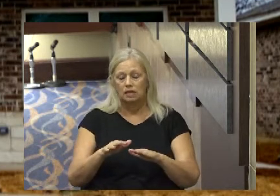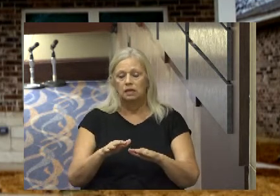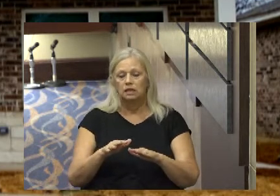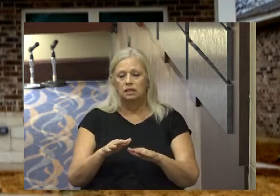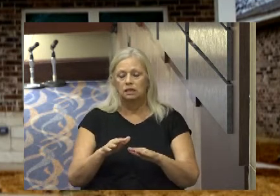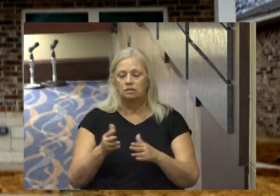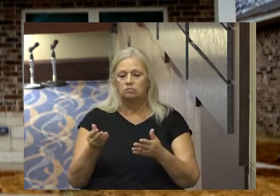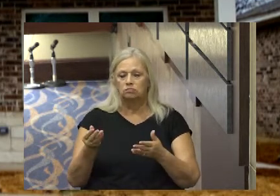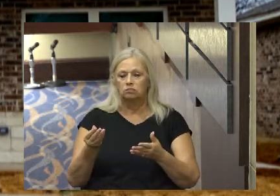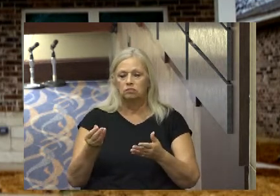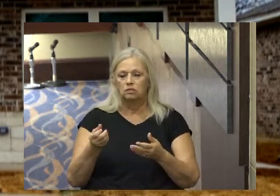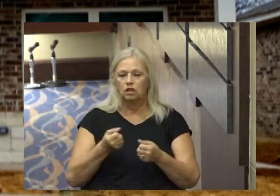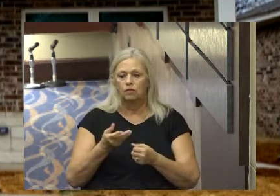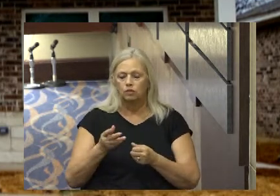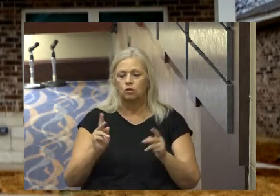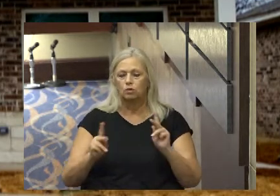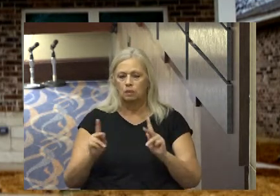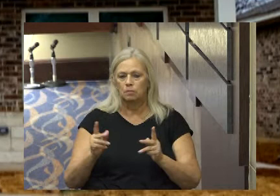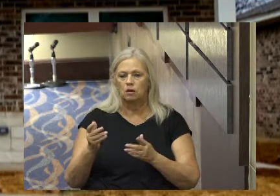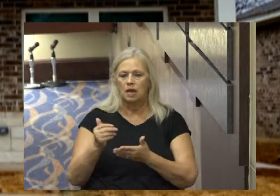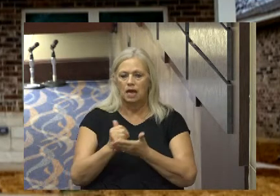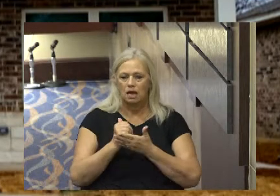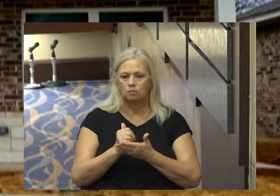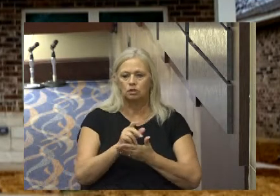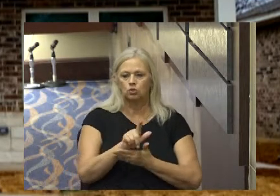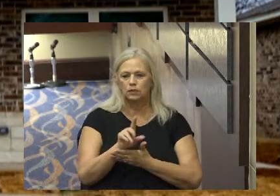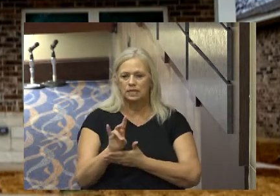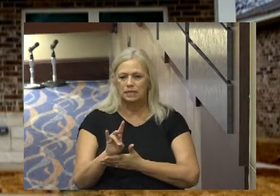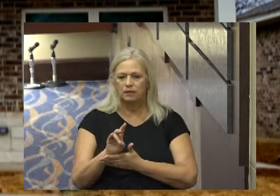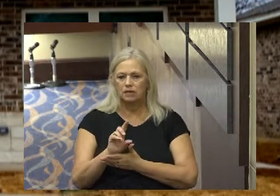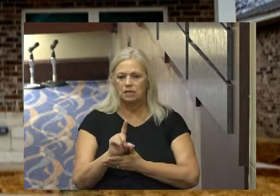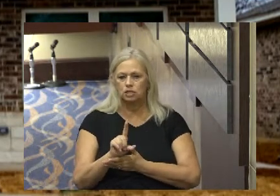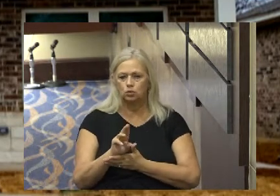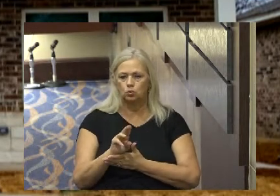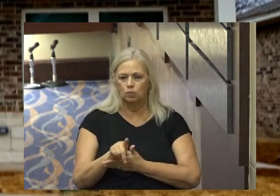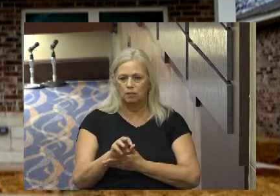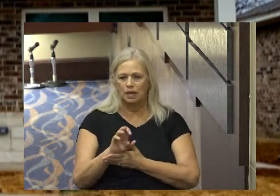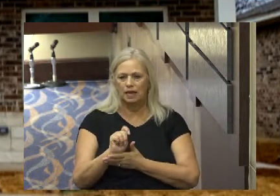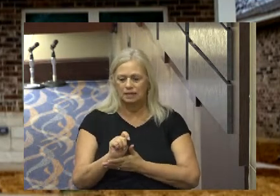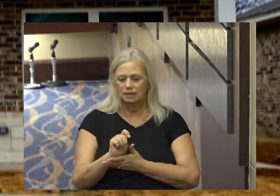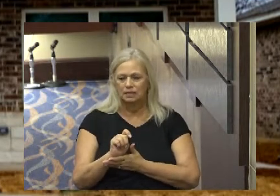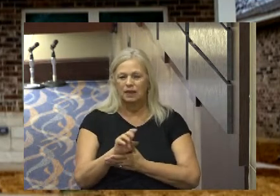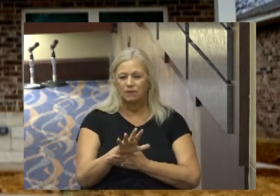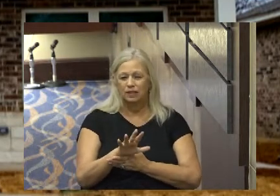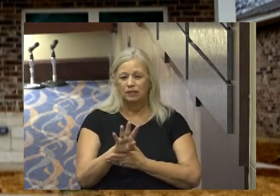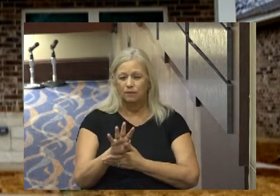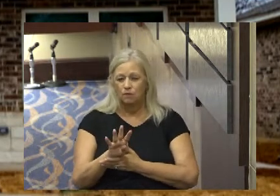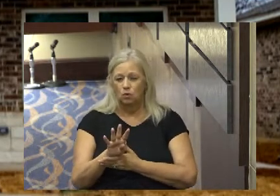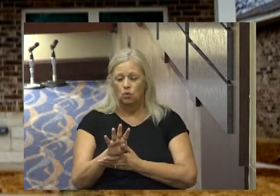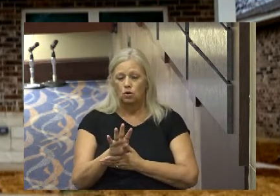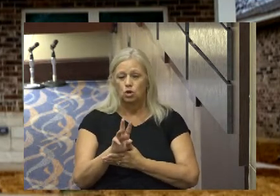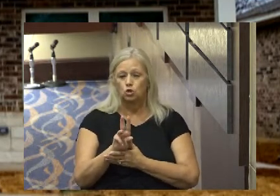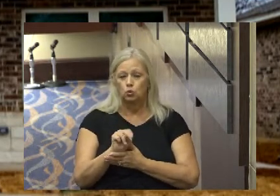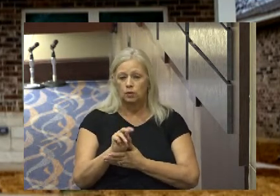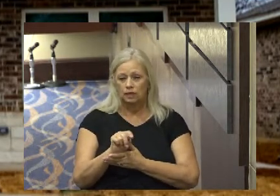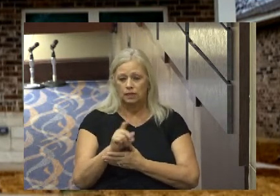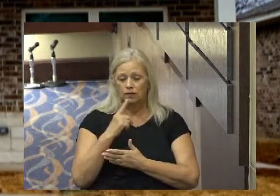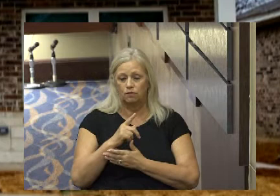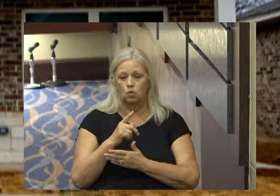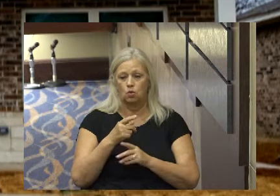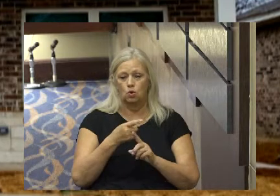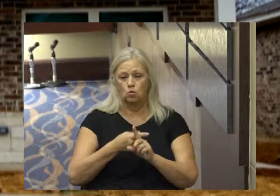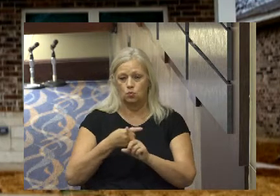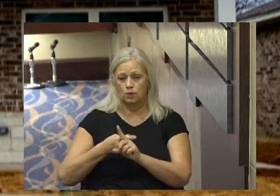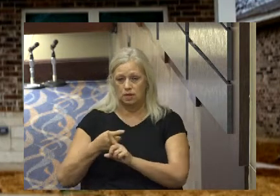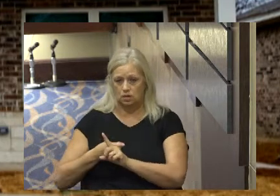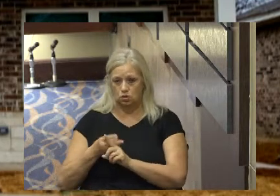us build 27 duplexes, 54 units of rental property there